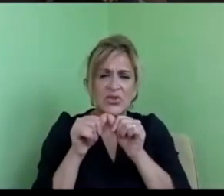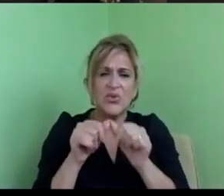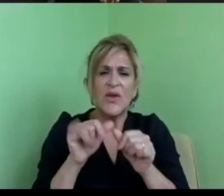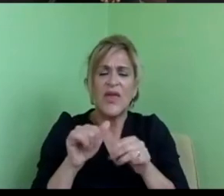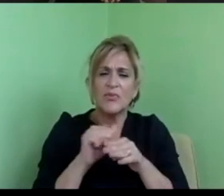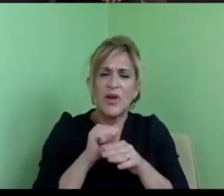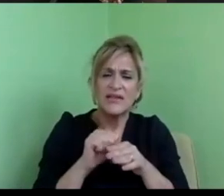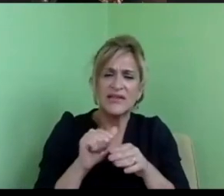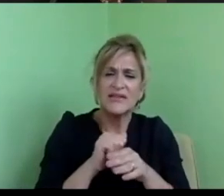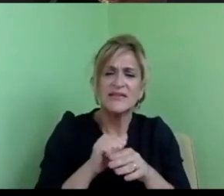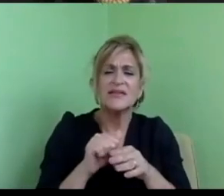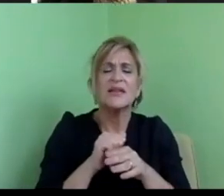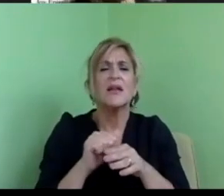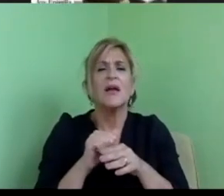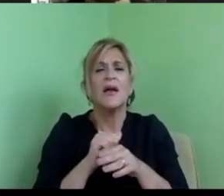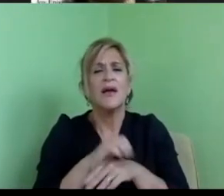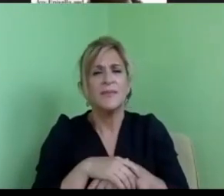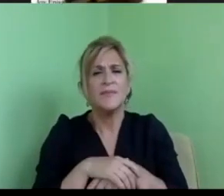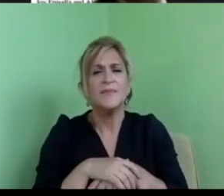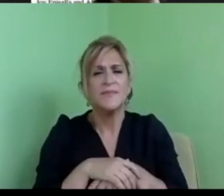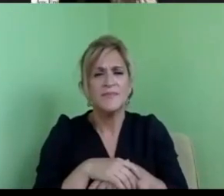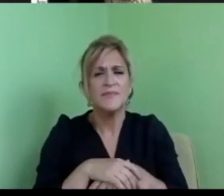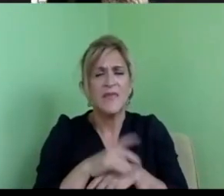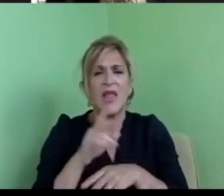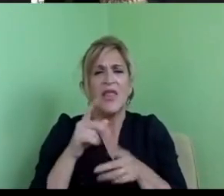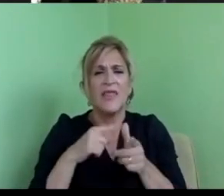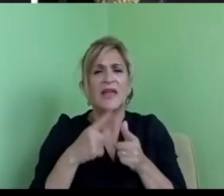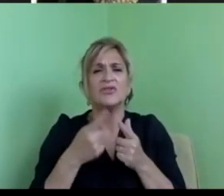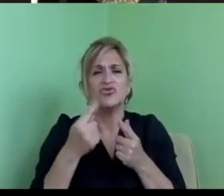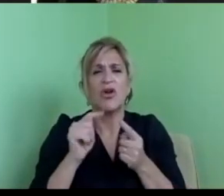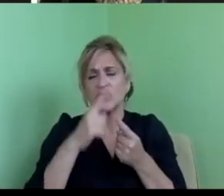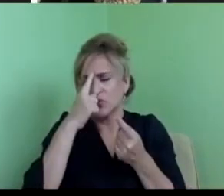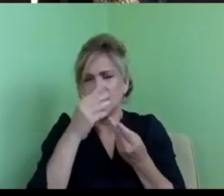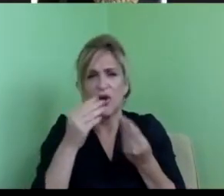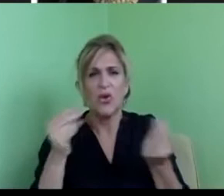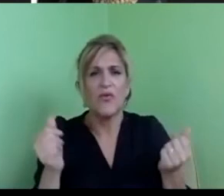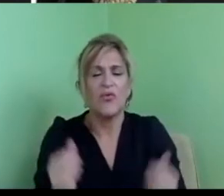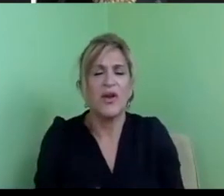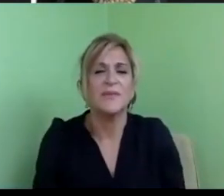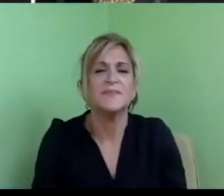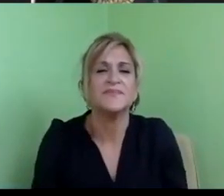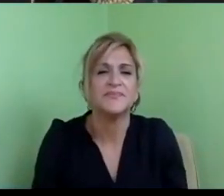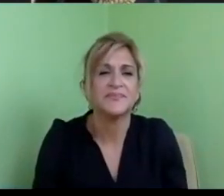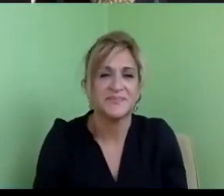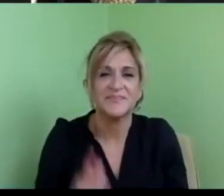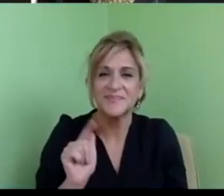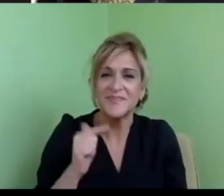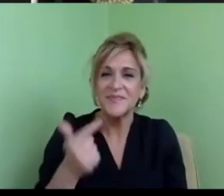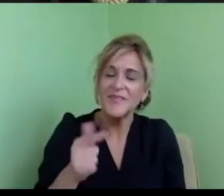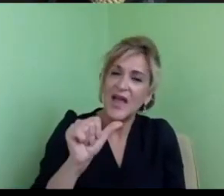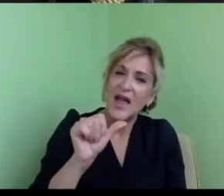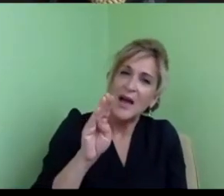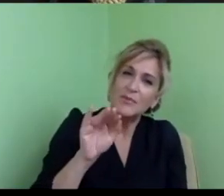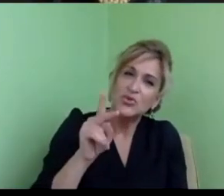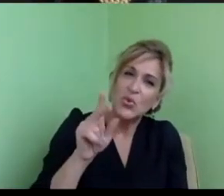than trying to get over it thank you beautiful uh abdul ali did you want to add something